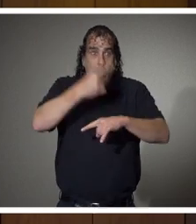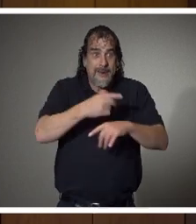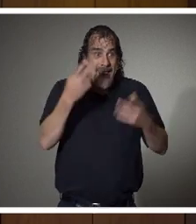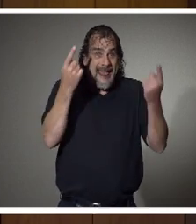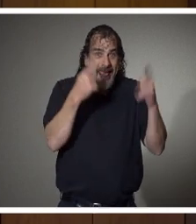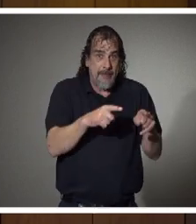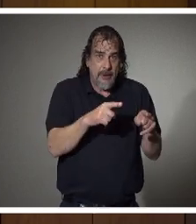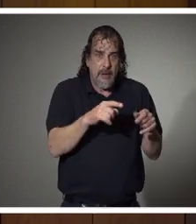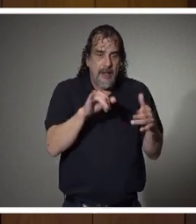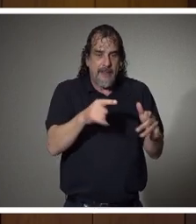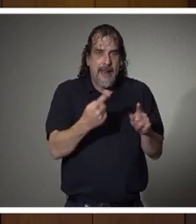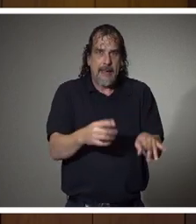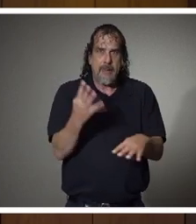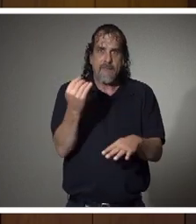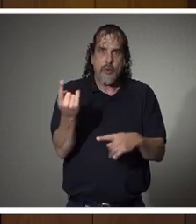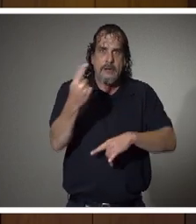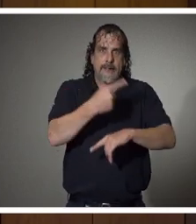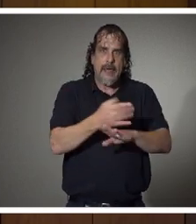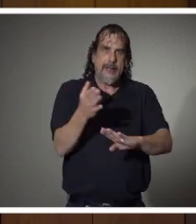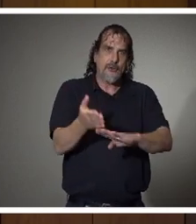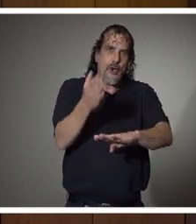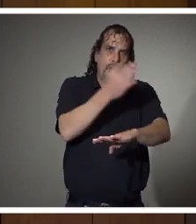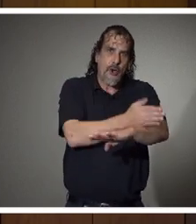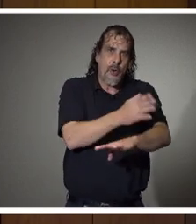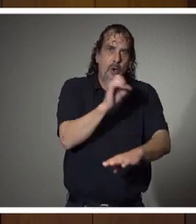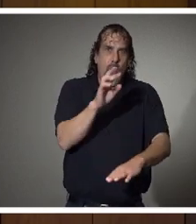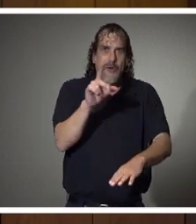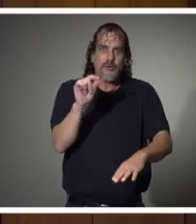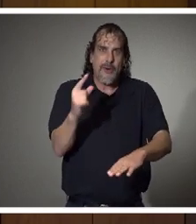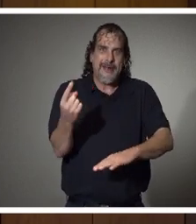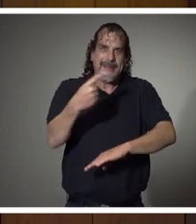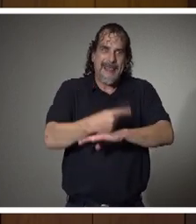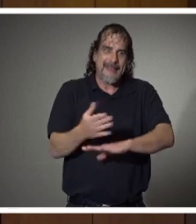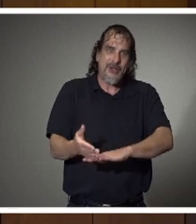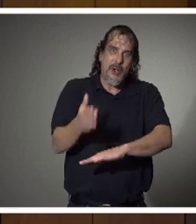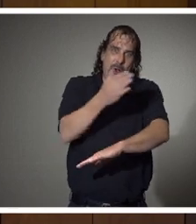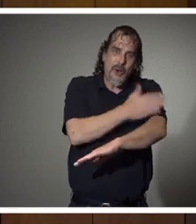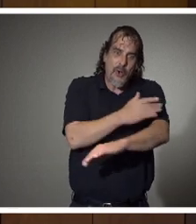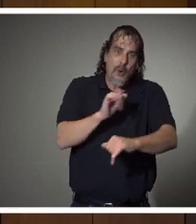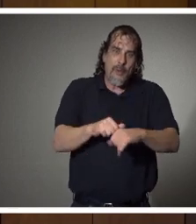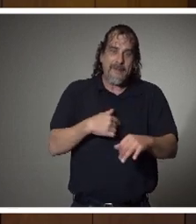happened 14 days ago or 20 days ago when the actual virus